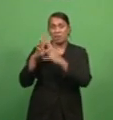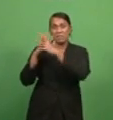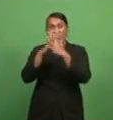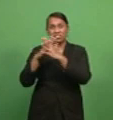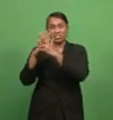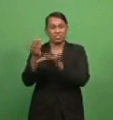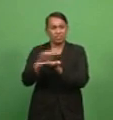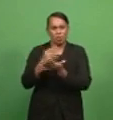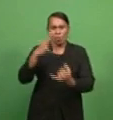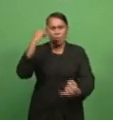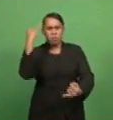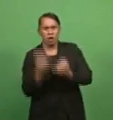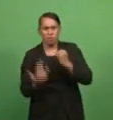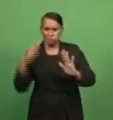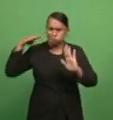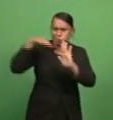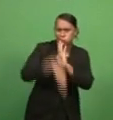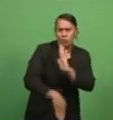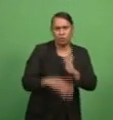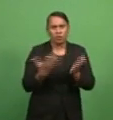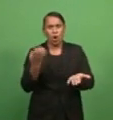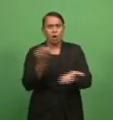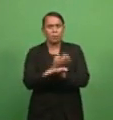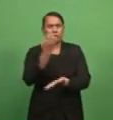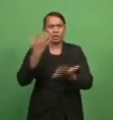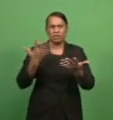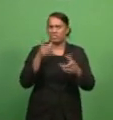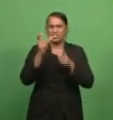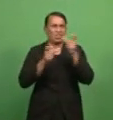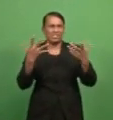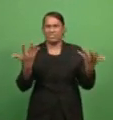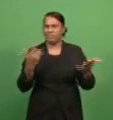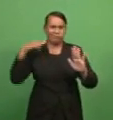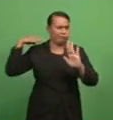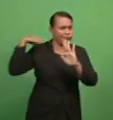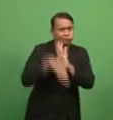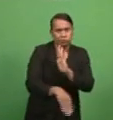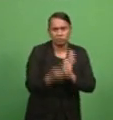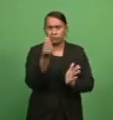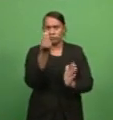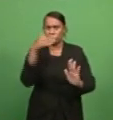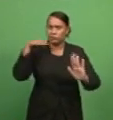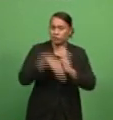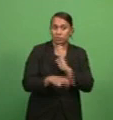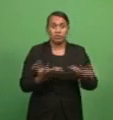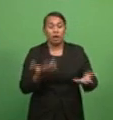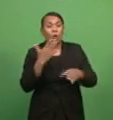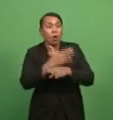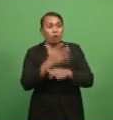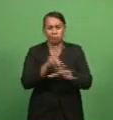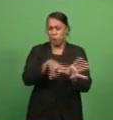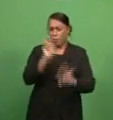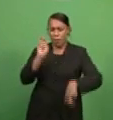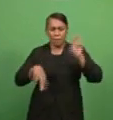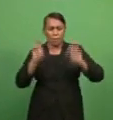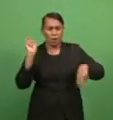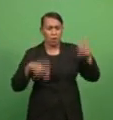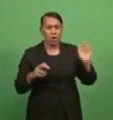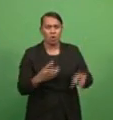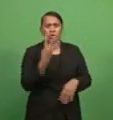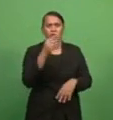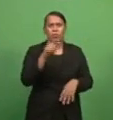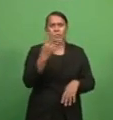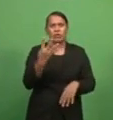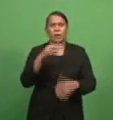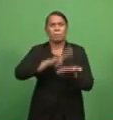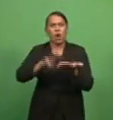economists' already pessimistic predictions. US initial jobless claims jumped by another 4.4 million last week, bringing the total